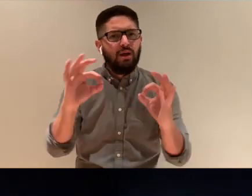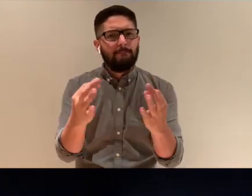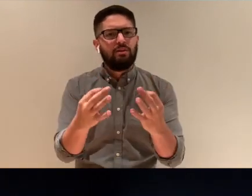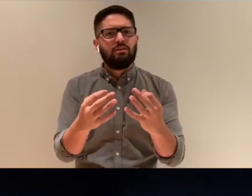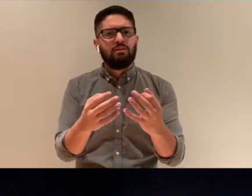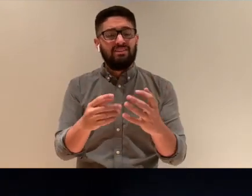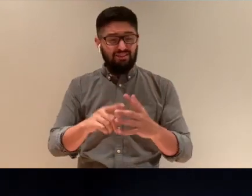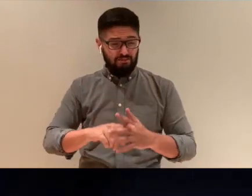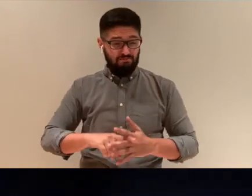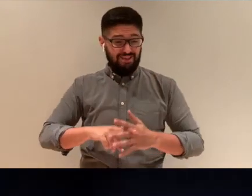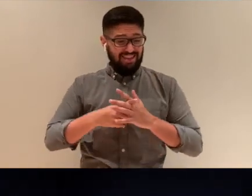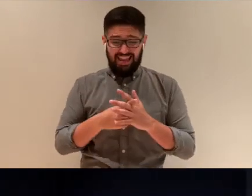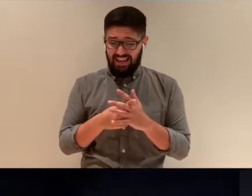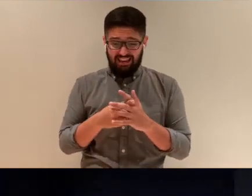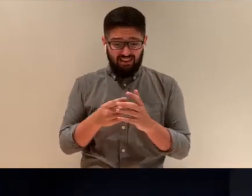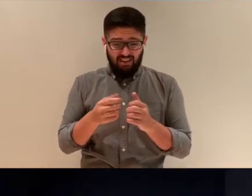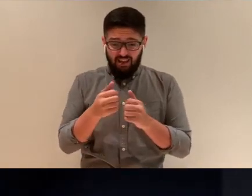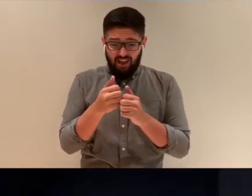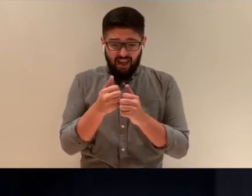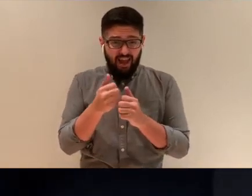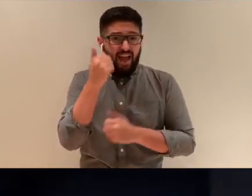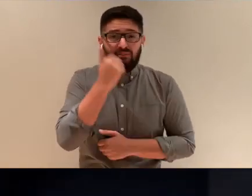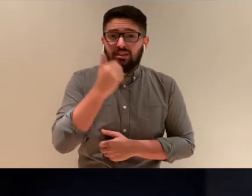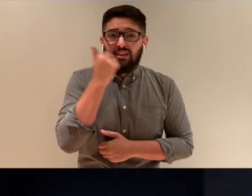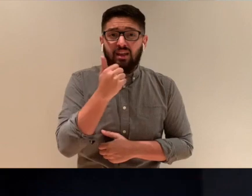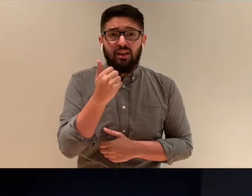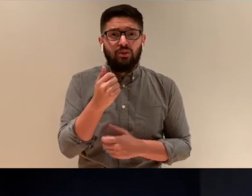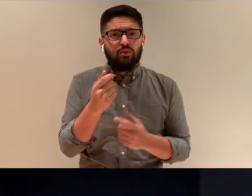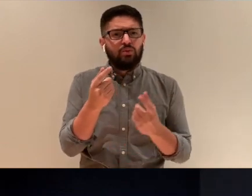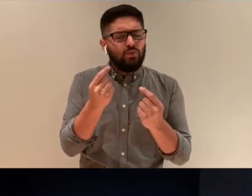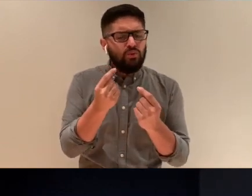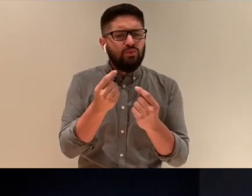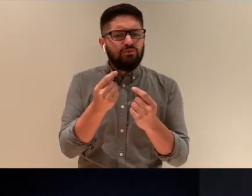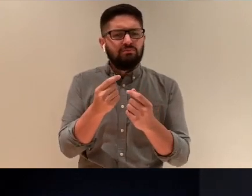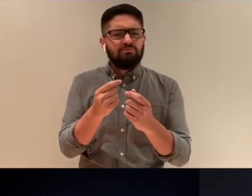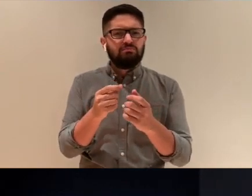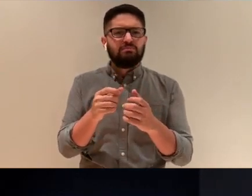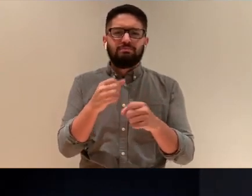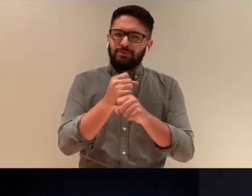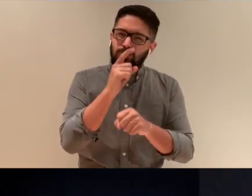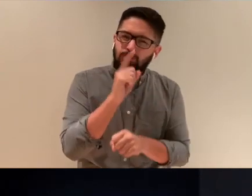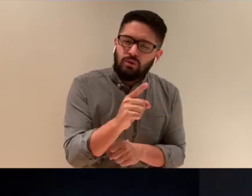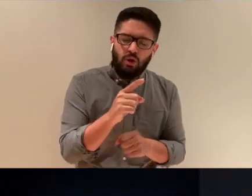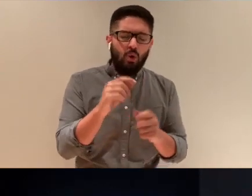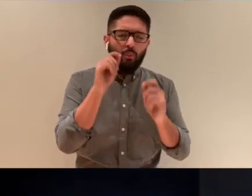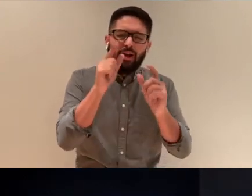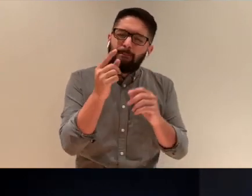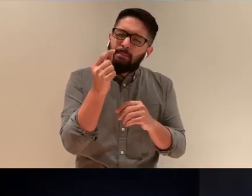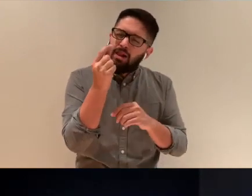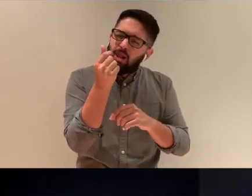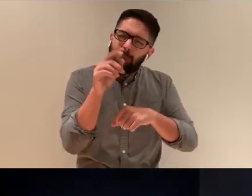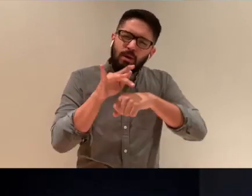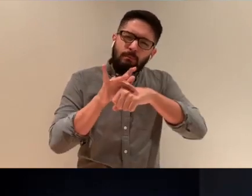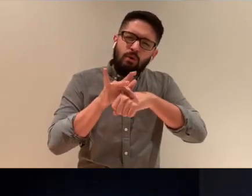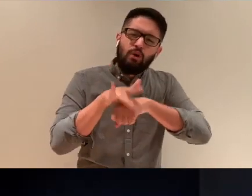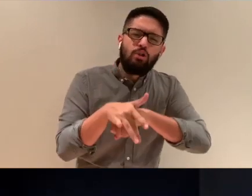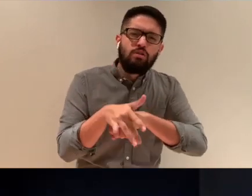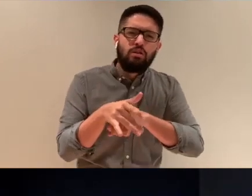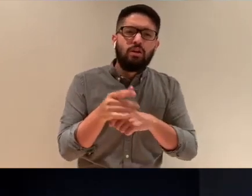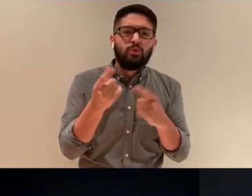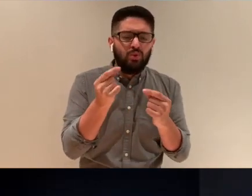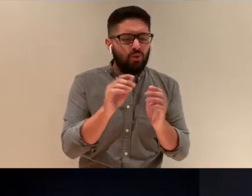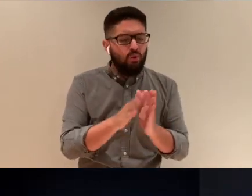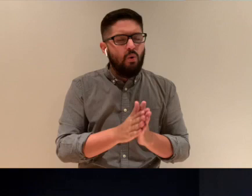as a church family, that at the beginning of every single day, make it a point to wake up just a little bit